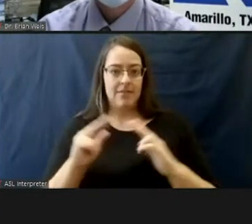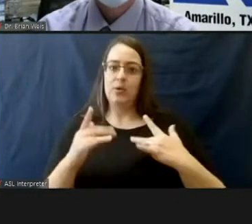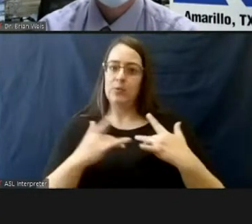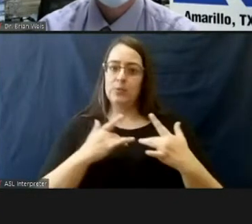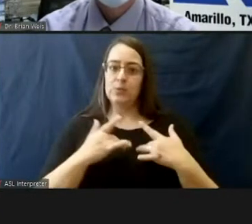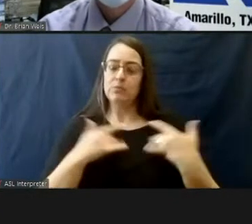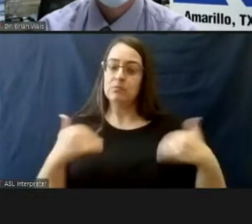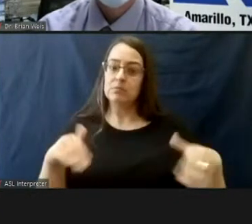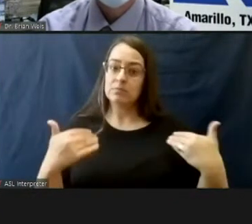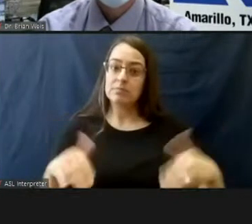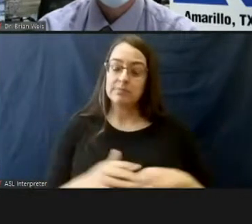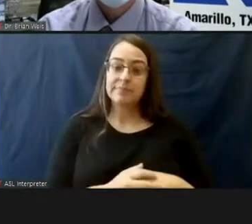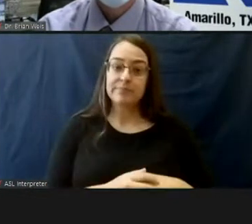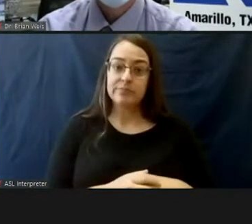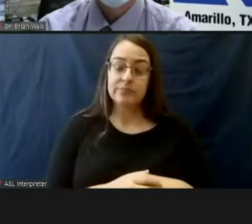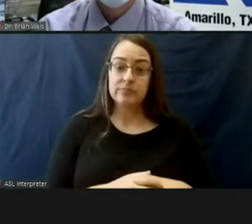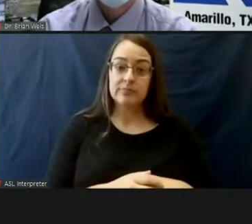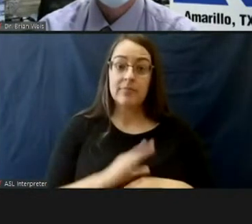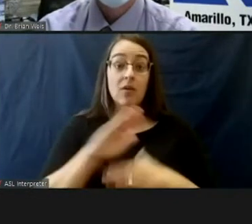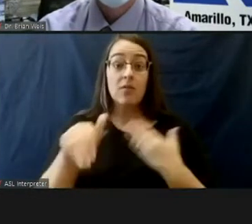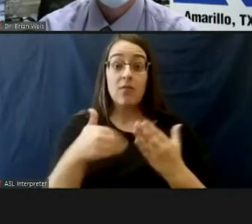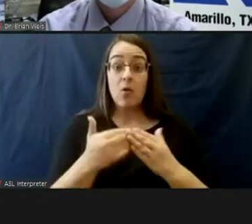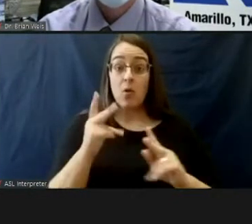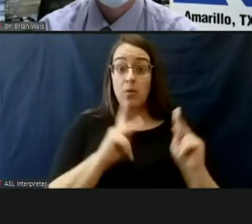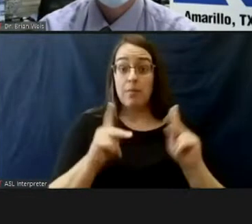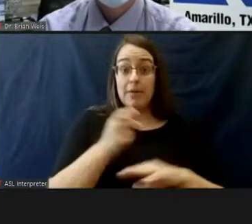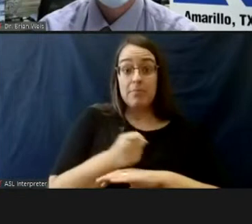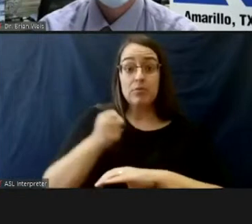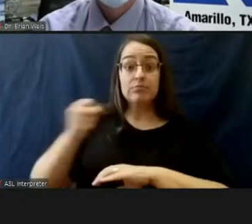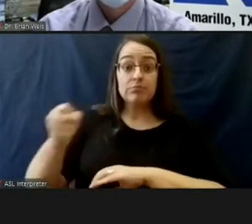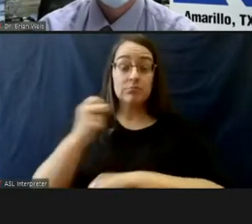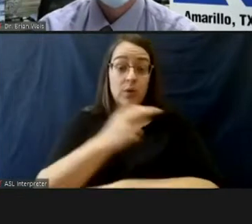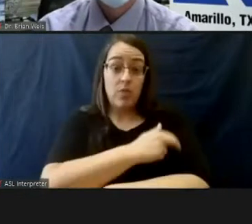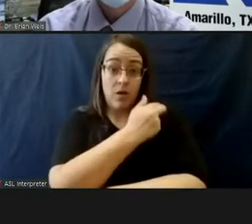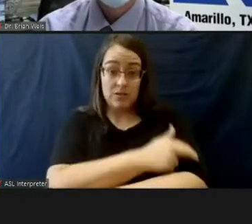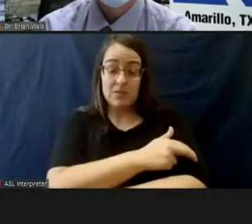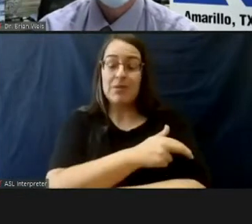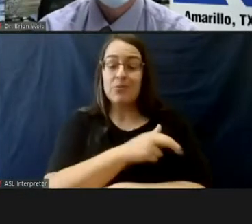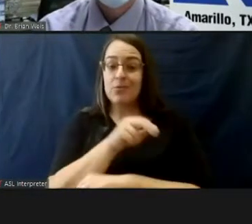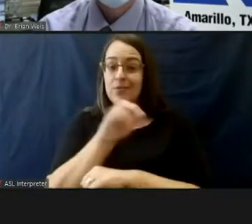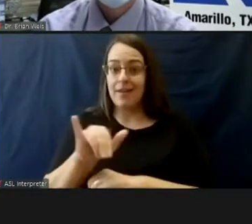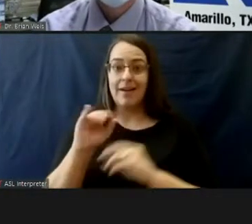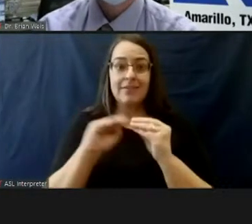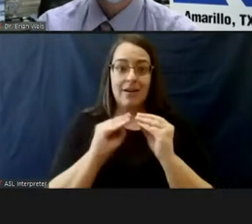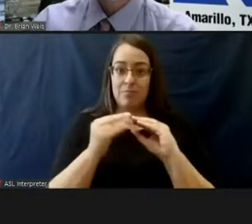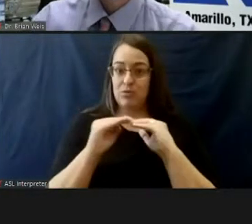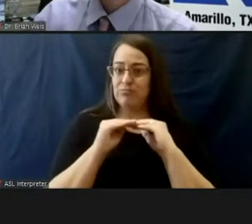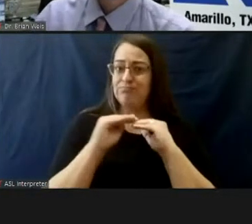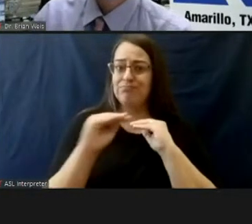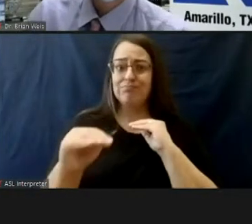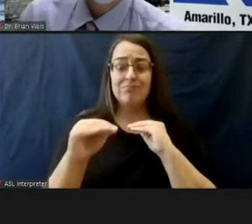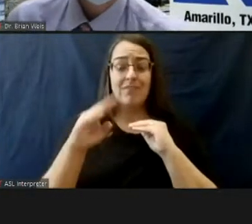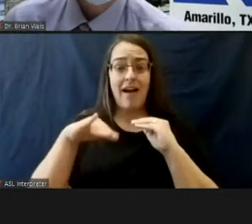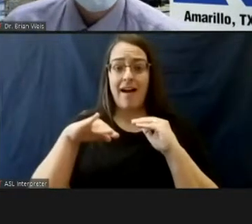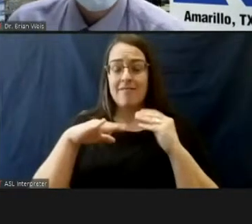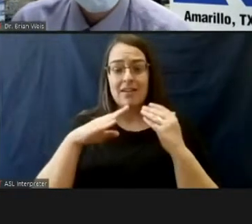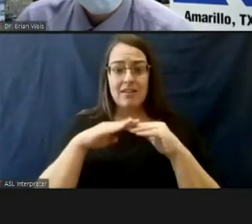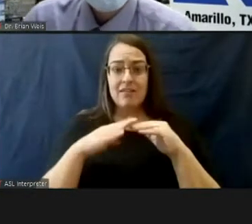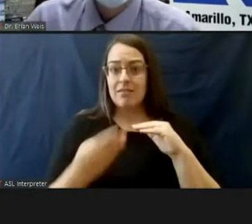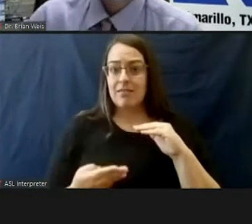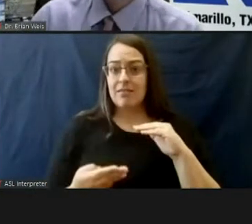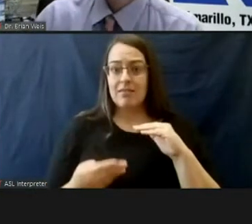all the patients that we have admitted, this number is holding true. A very high percentage of those are not